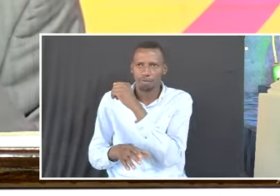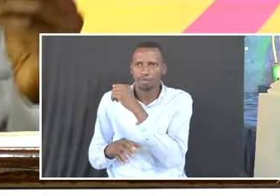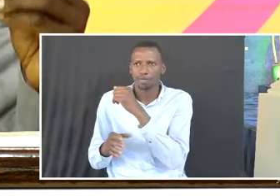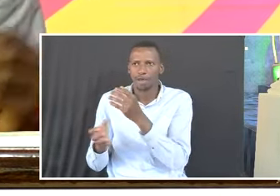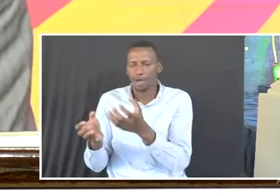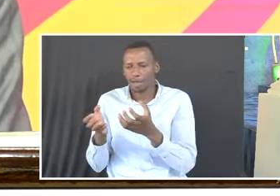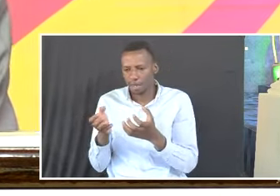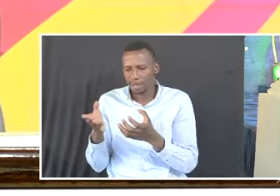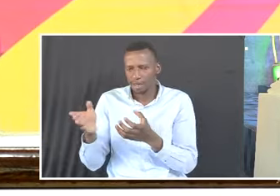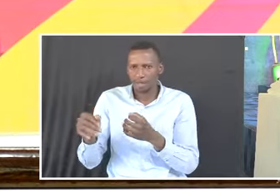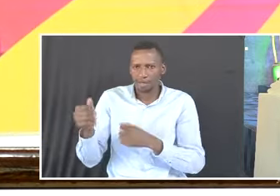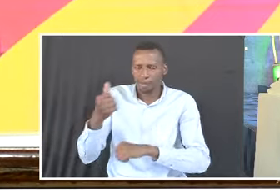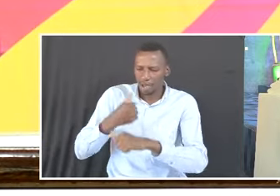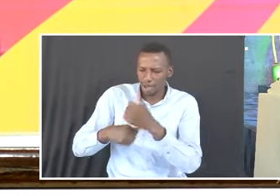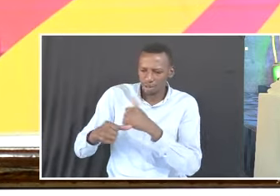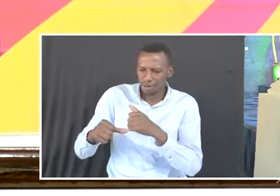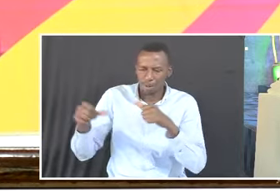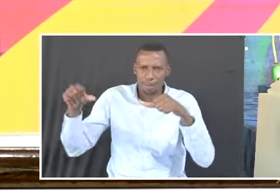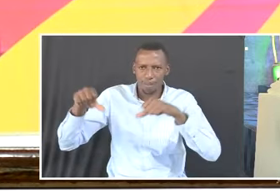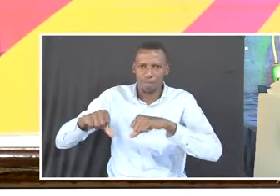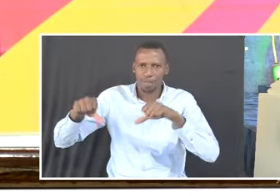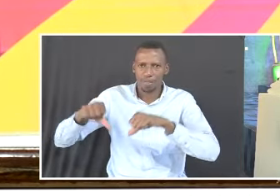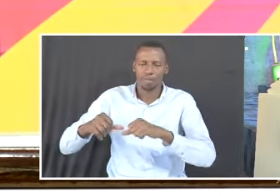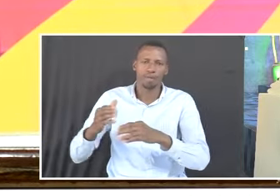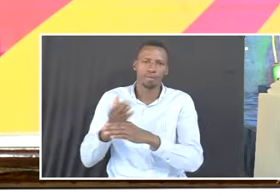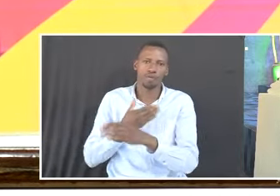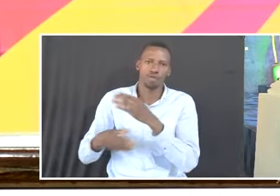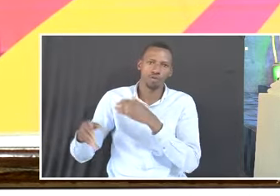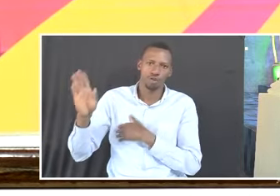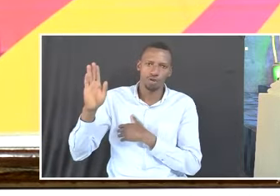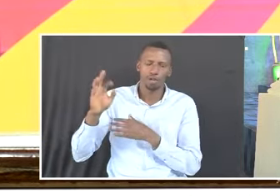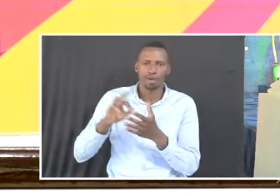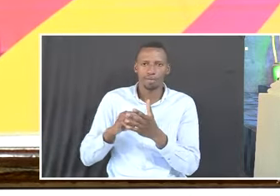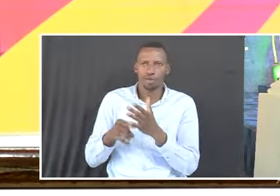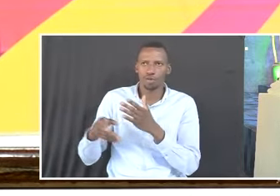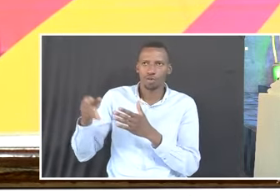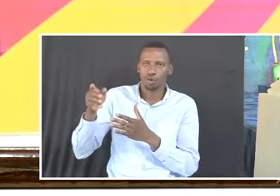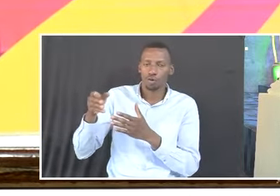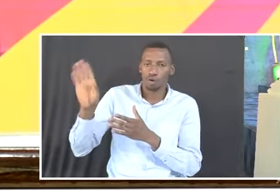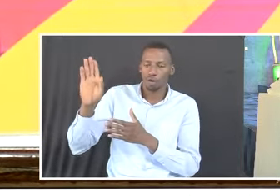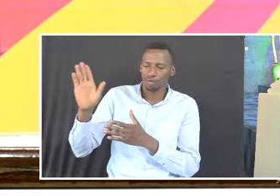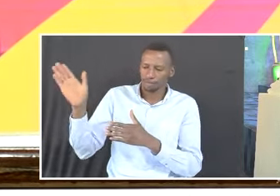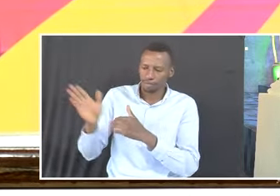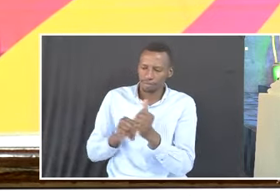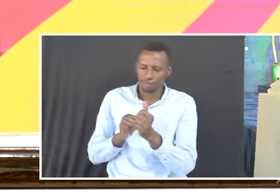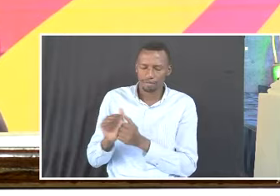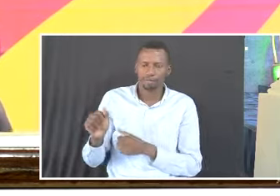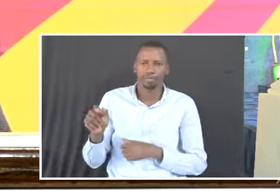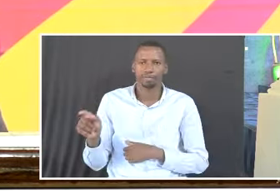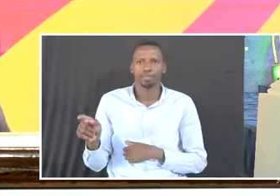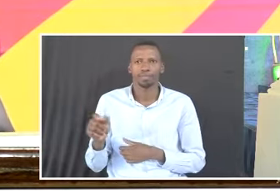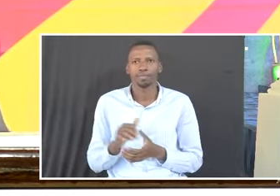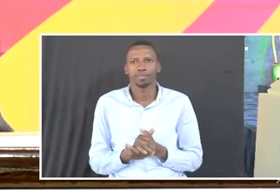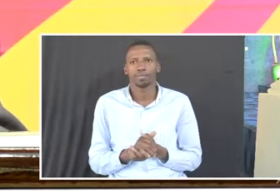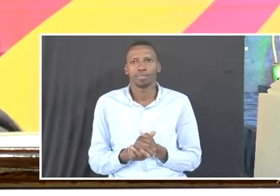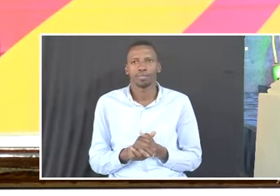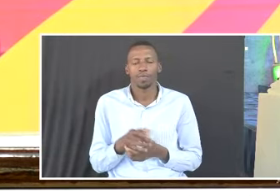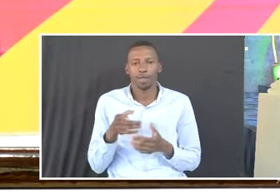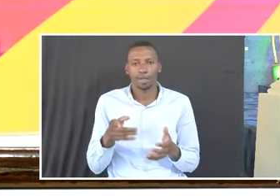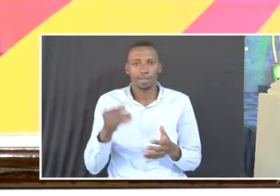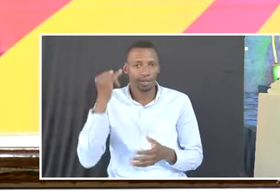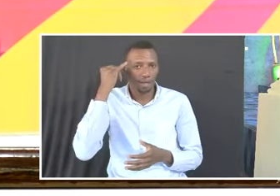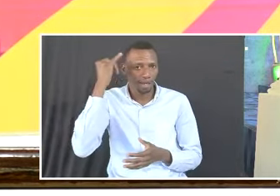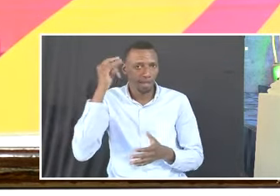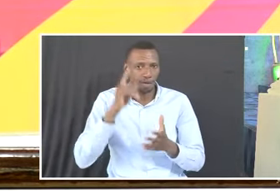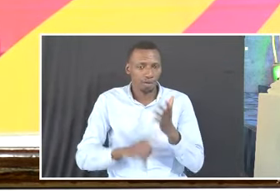committed abomination before me. Therefore, I took them away as I saw fit." Dear saints, the picture we are getting here